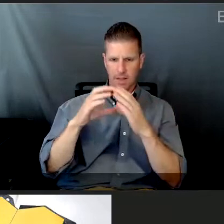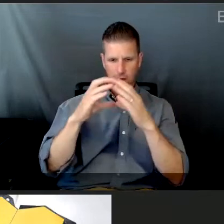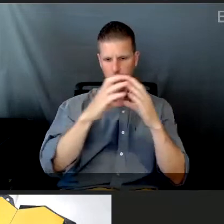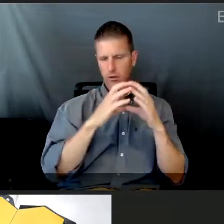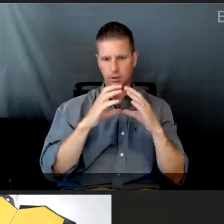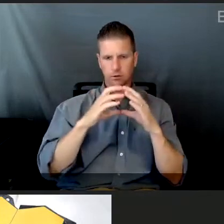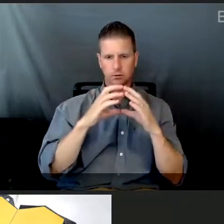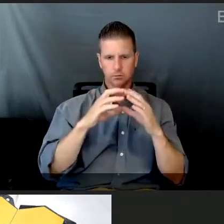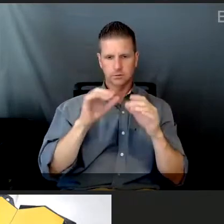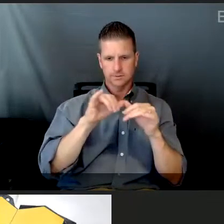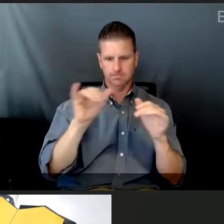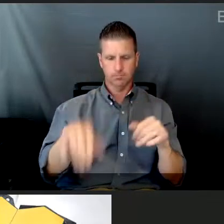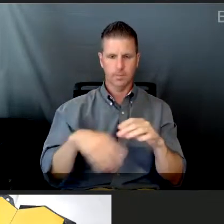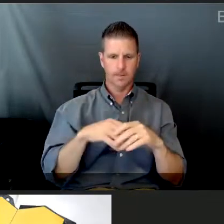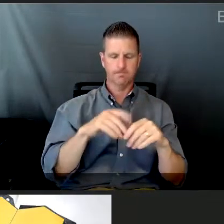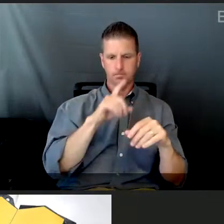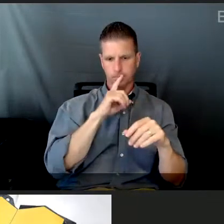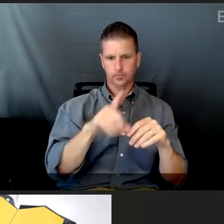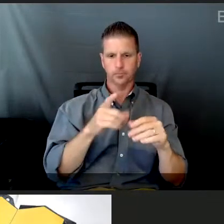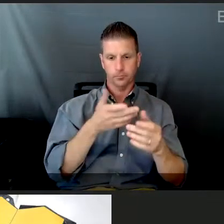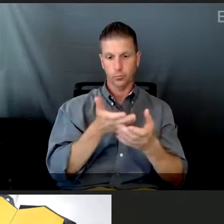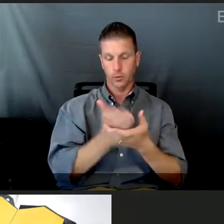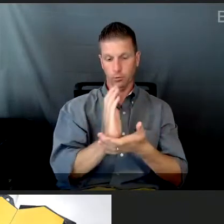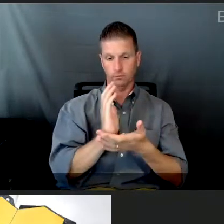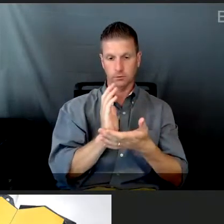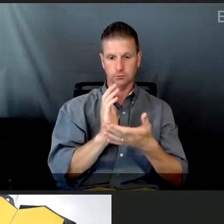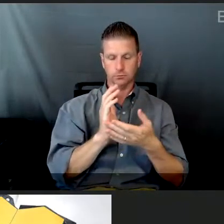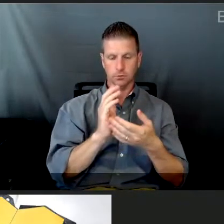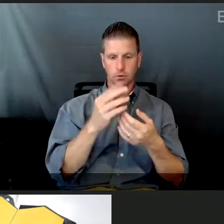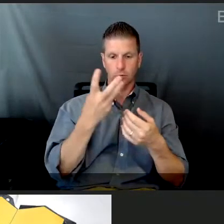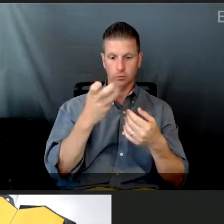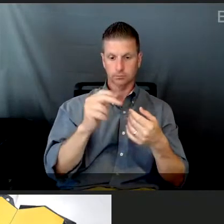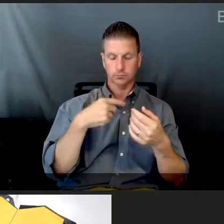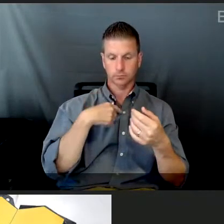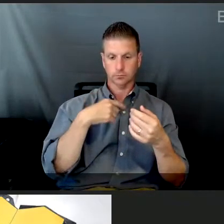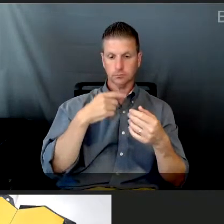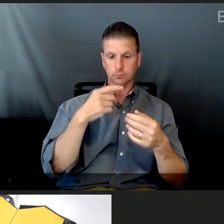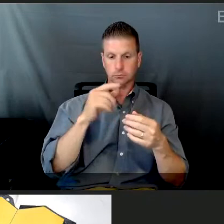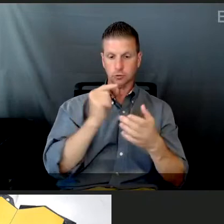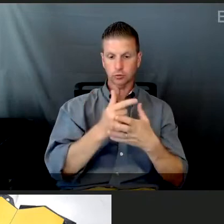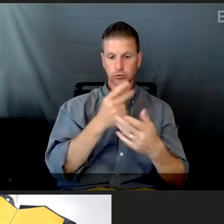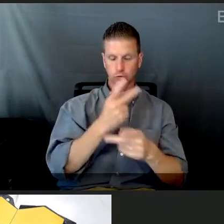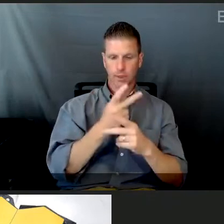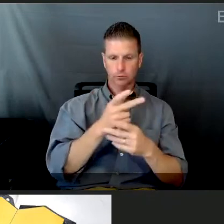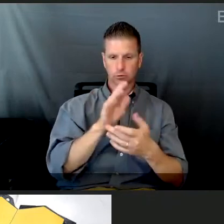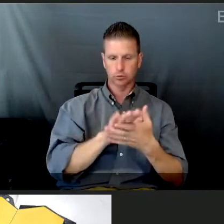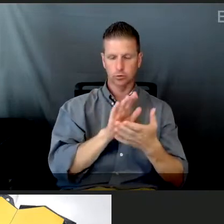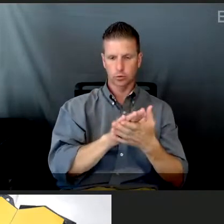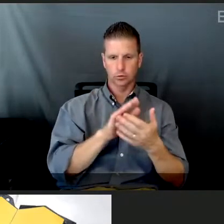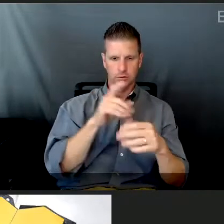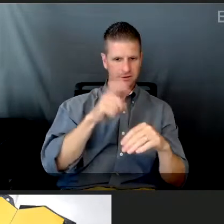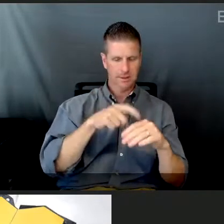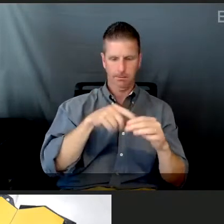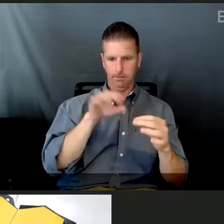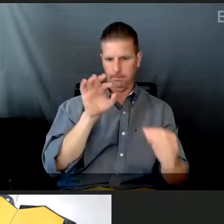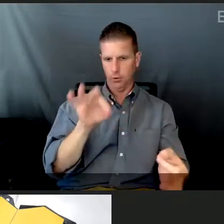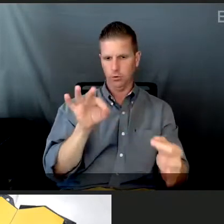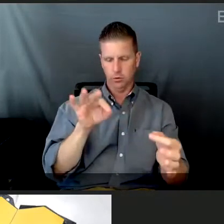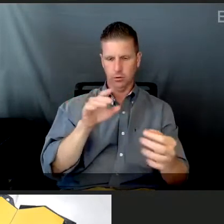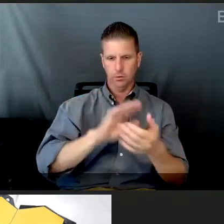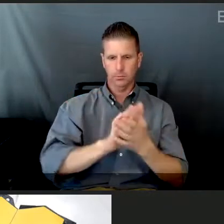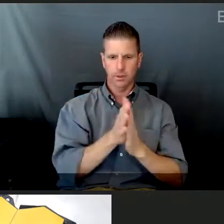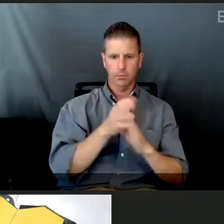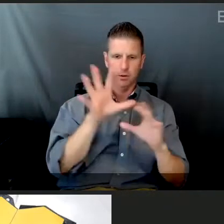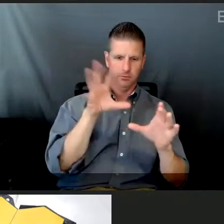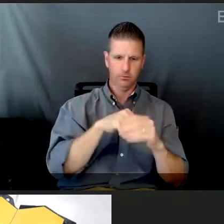systems. I was really privileged to, when I came out of graduate school, my timing was perfect for becoming involved